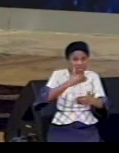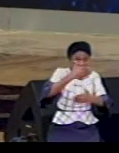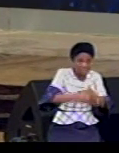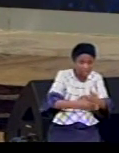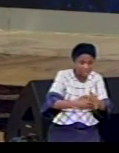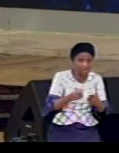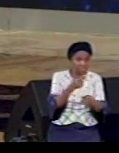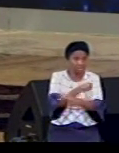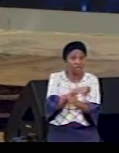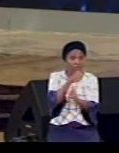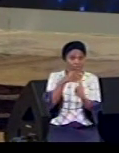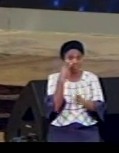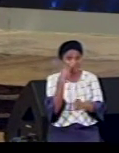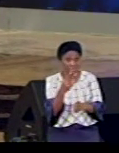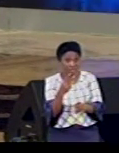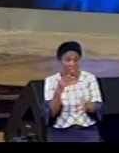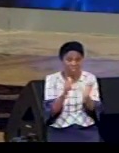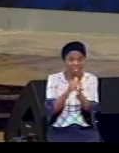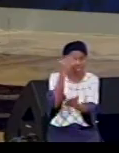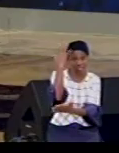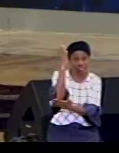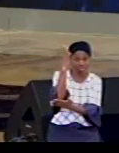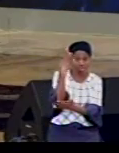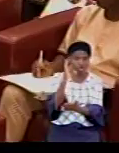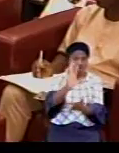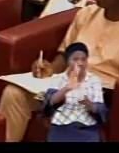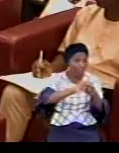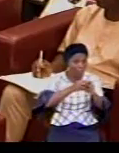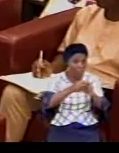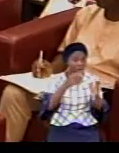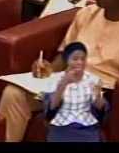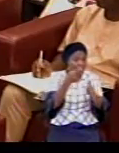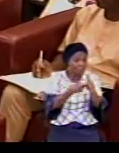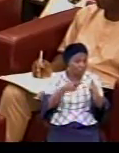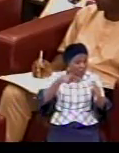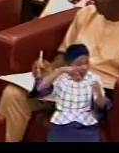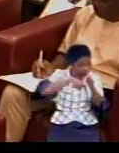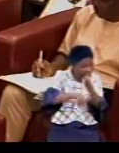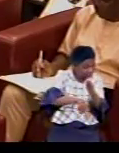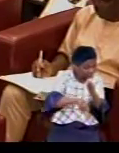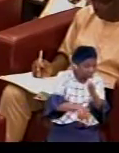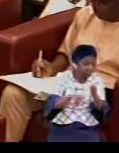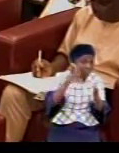tree of a problem, from the root, it will have dried up.